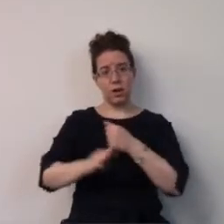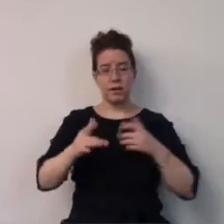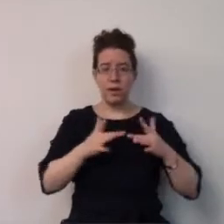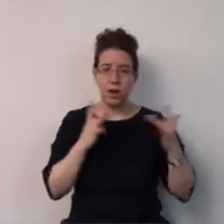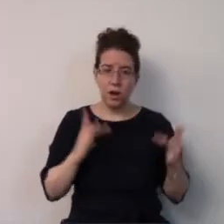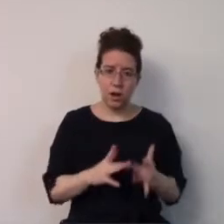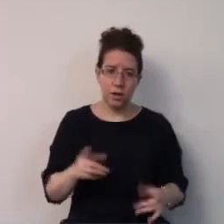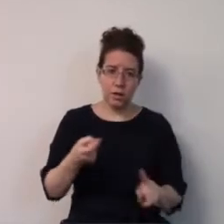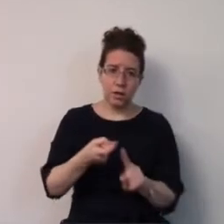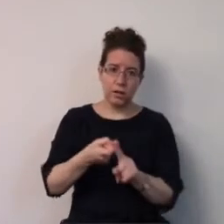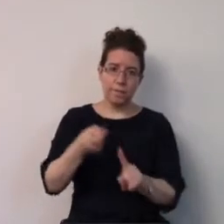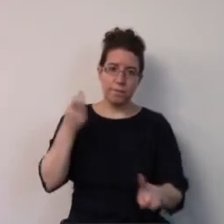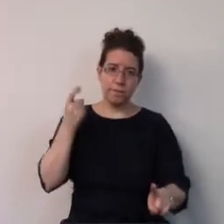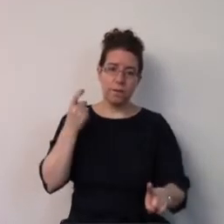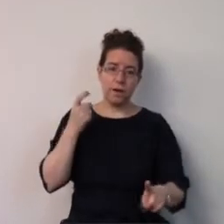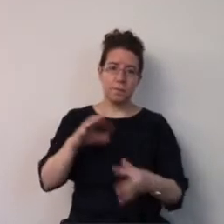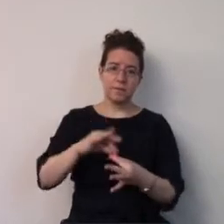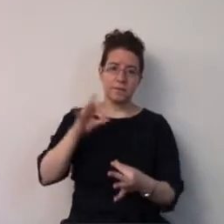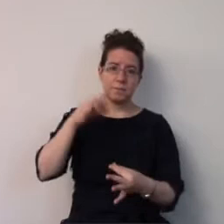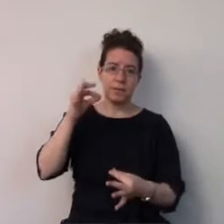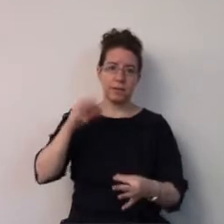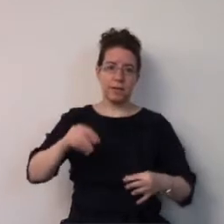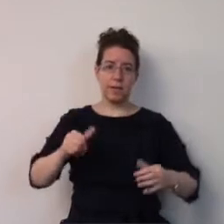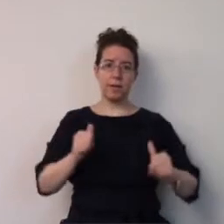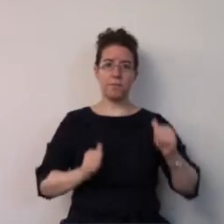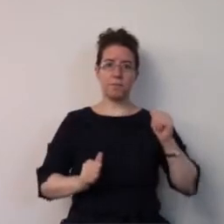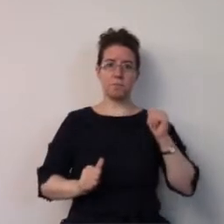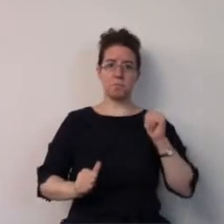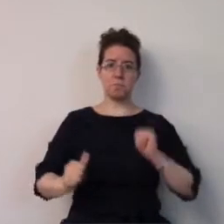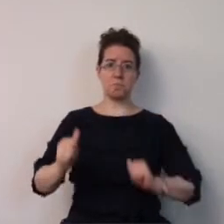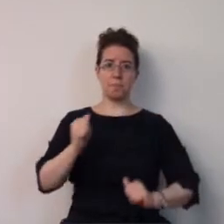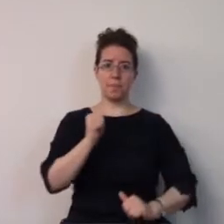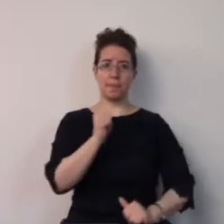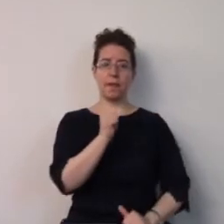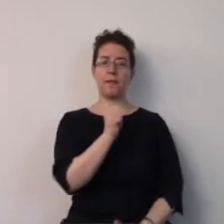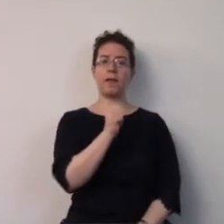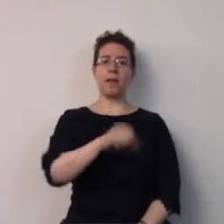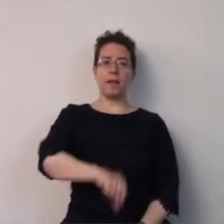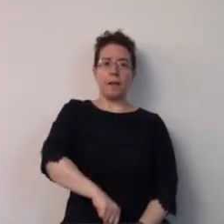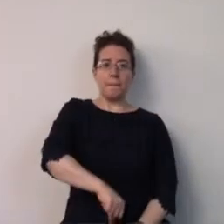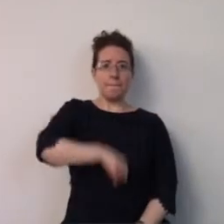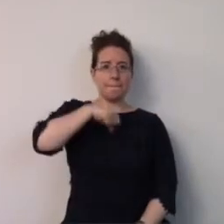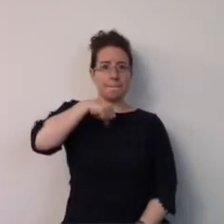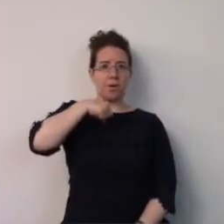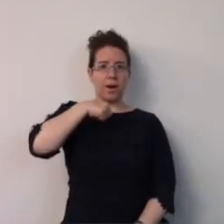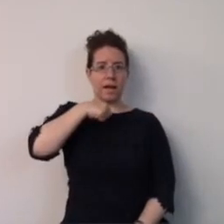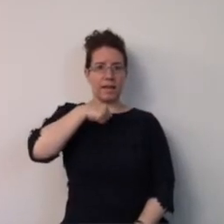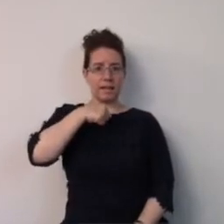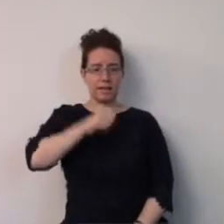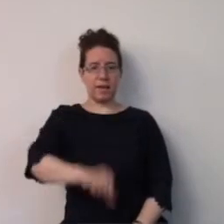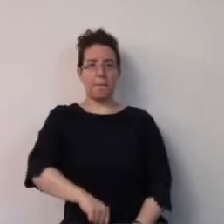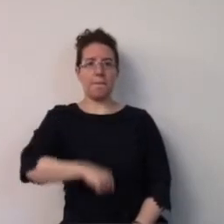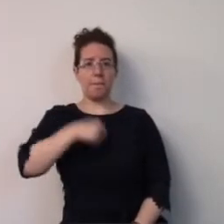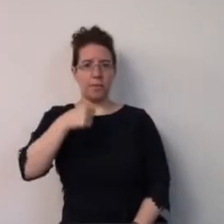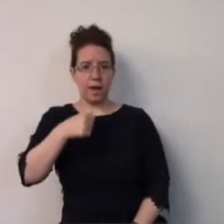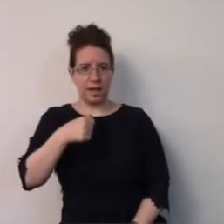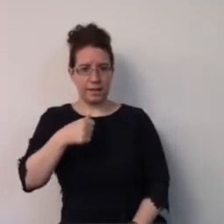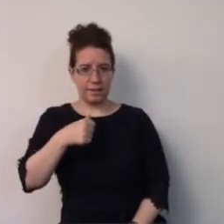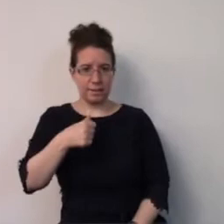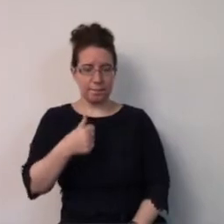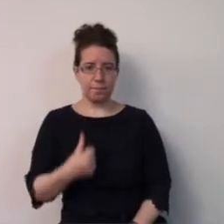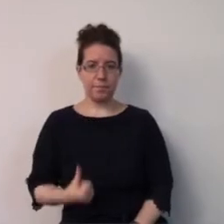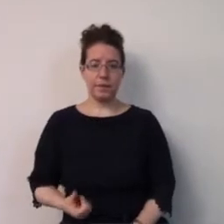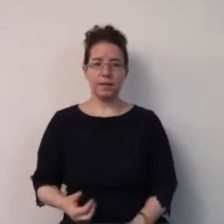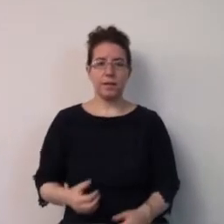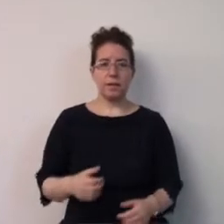off other people in the church and get your eyes on Jesus. Learn from the good examples. In